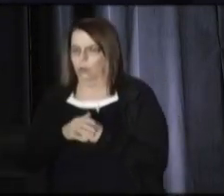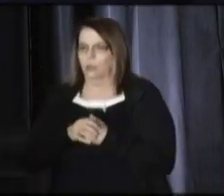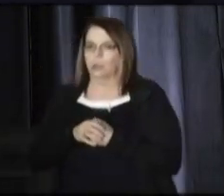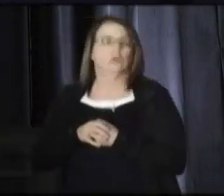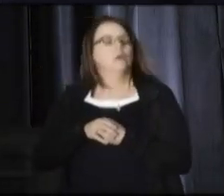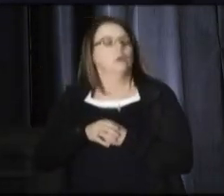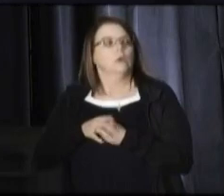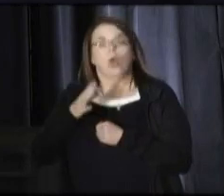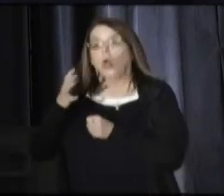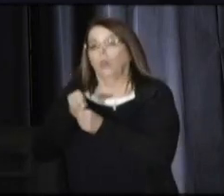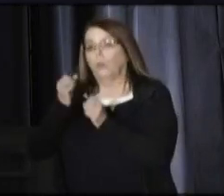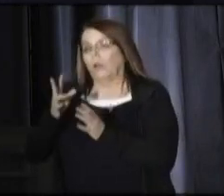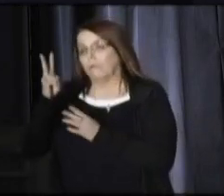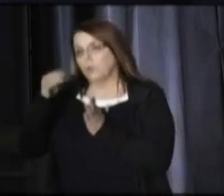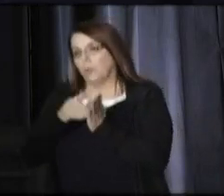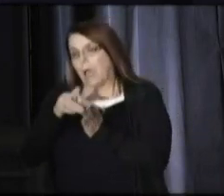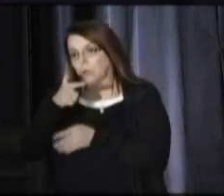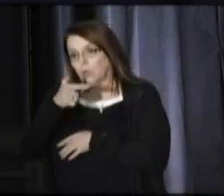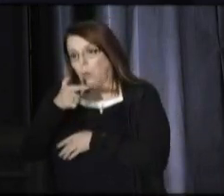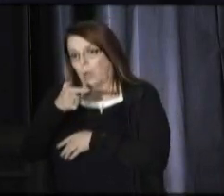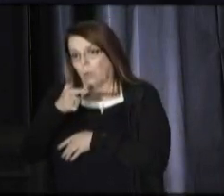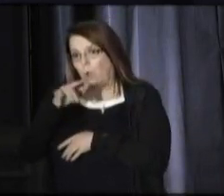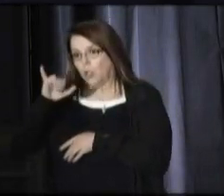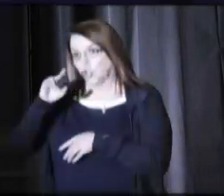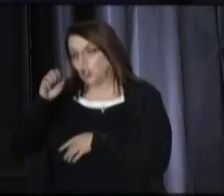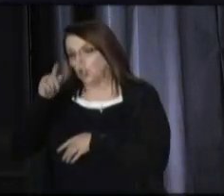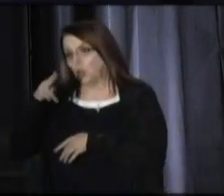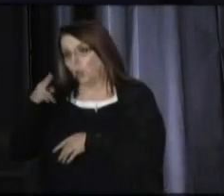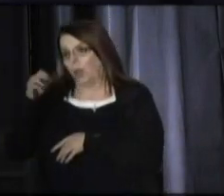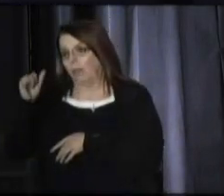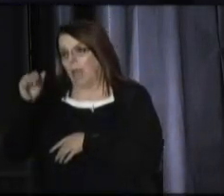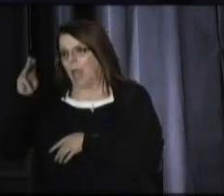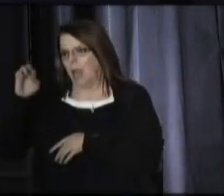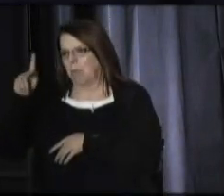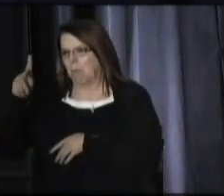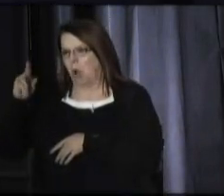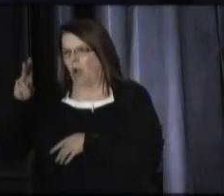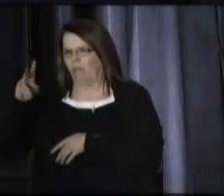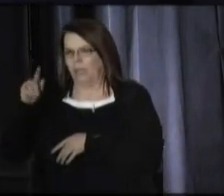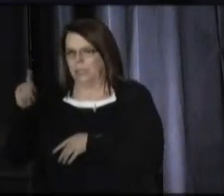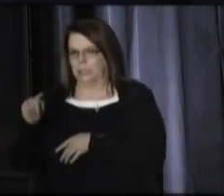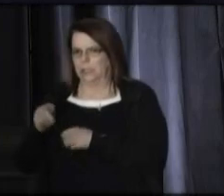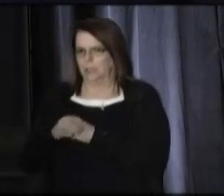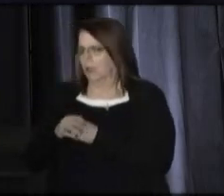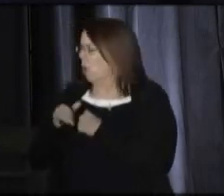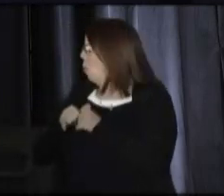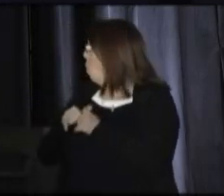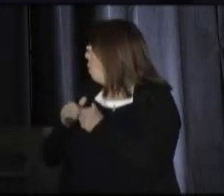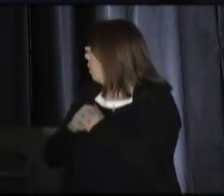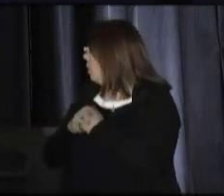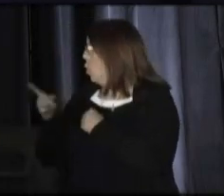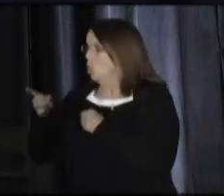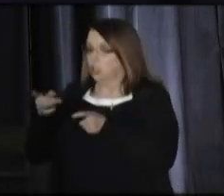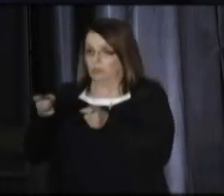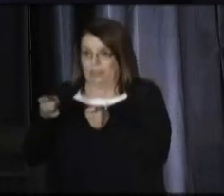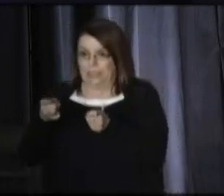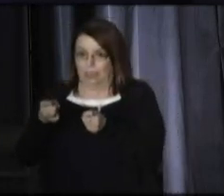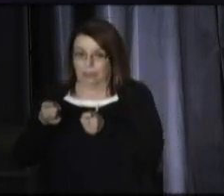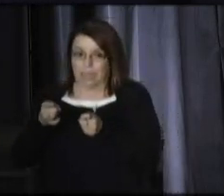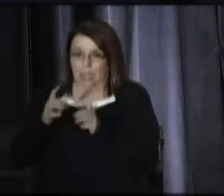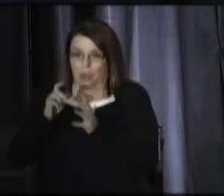of the 2019 New York Times Editor's Choice memoir, Long Live the Tribe of Fatherless Girls, which is now